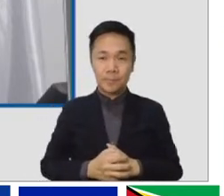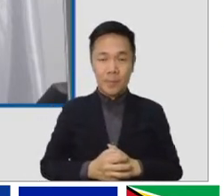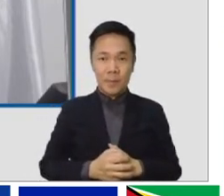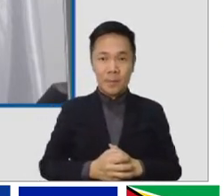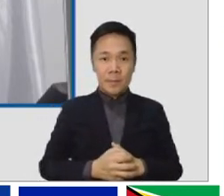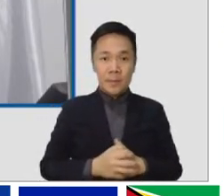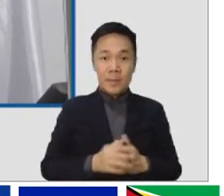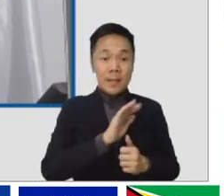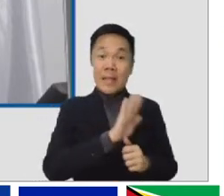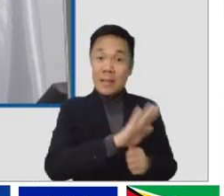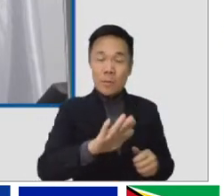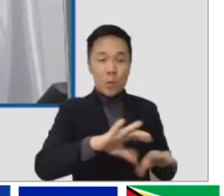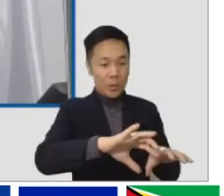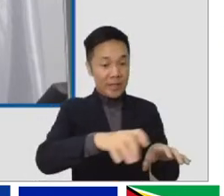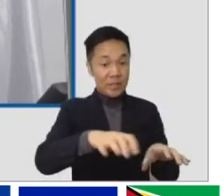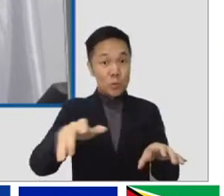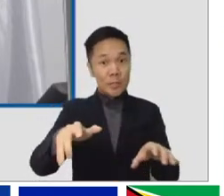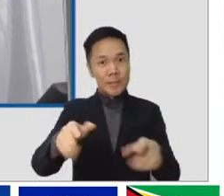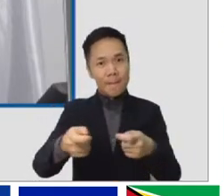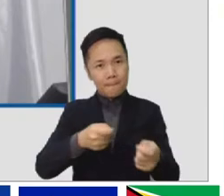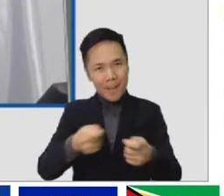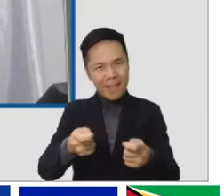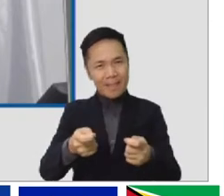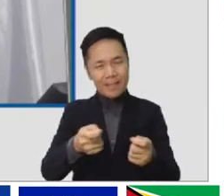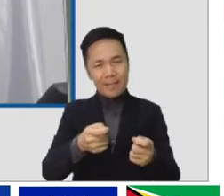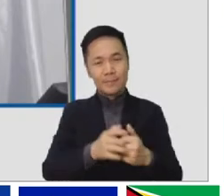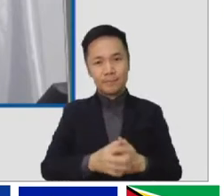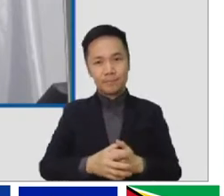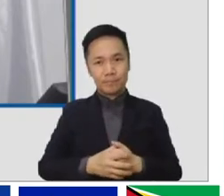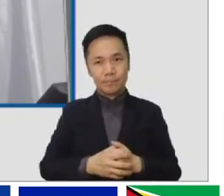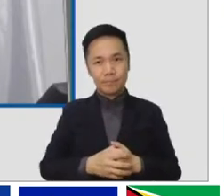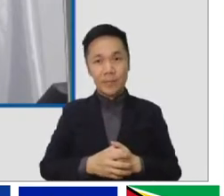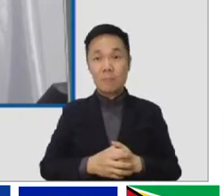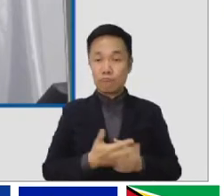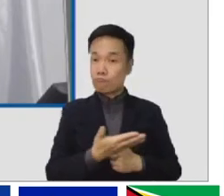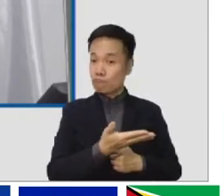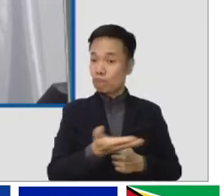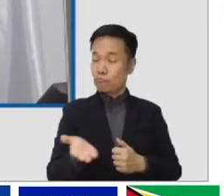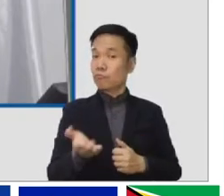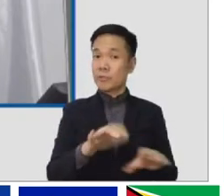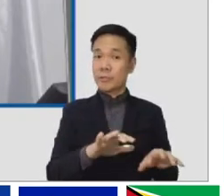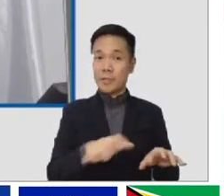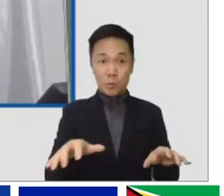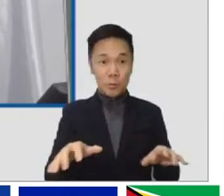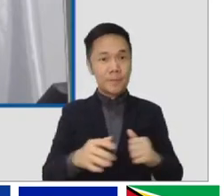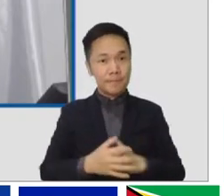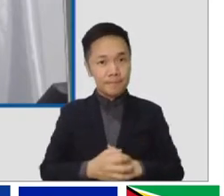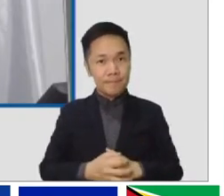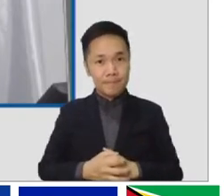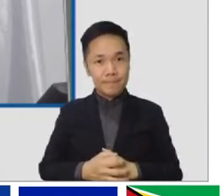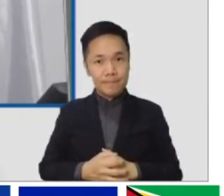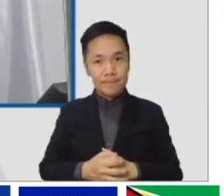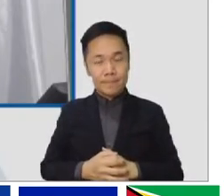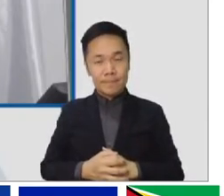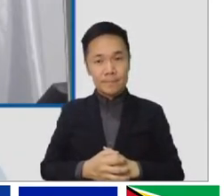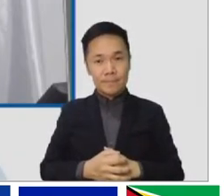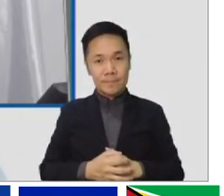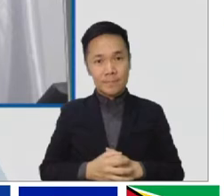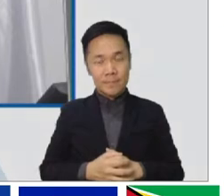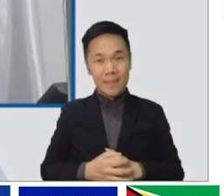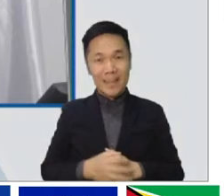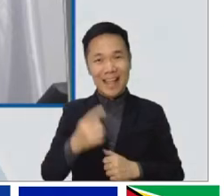ensure its enforcement across different territories. This offers added value in the processes that are also developed in the region,